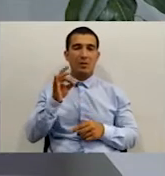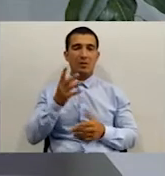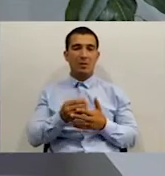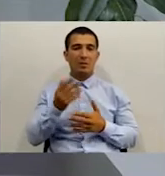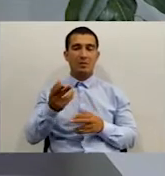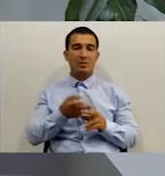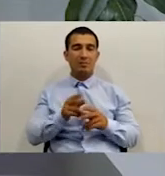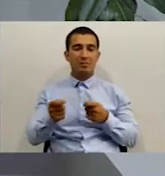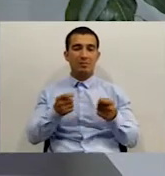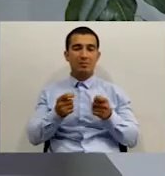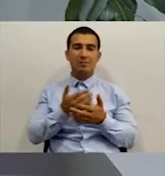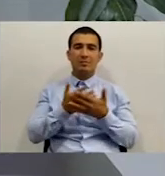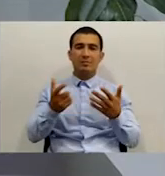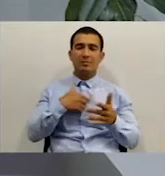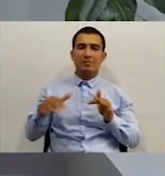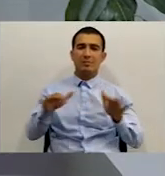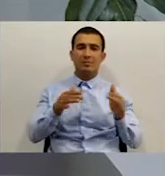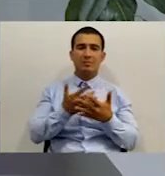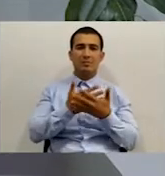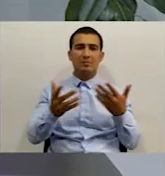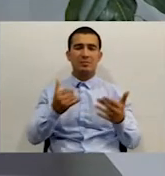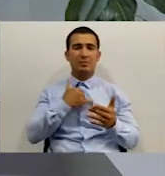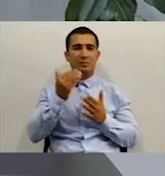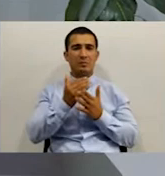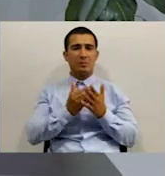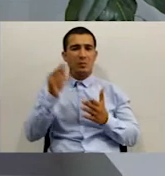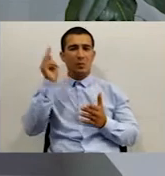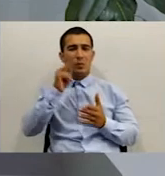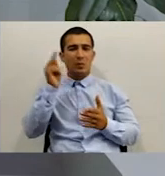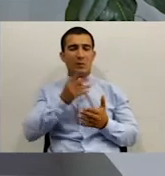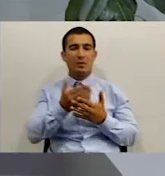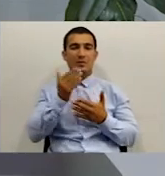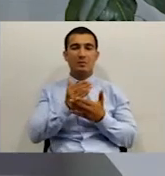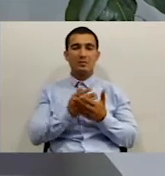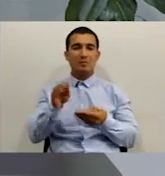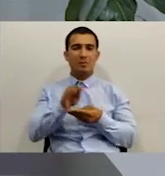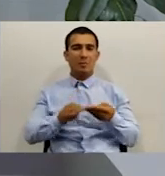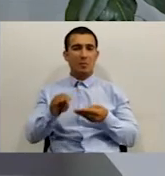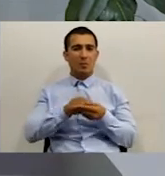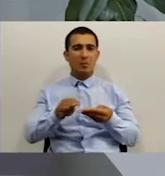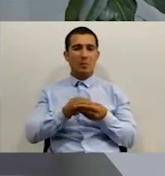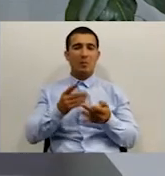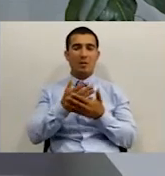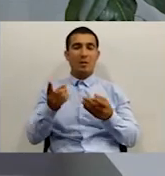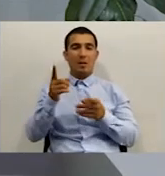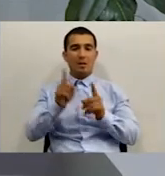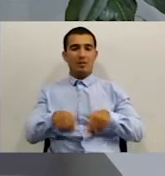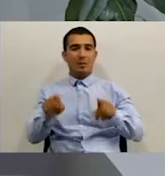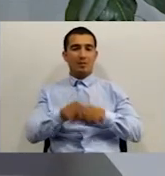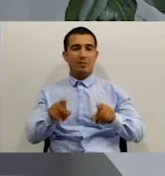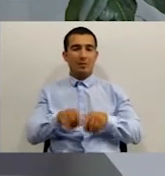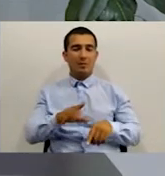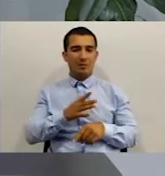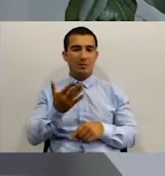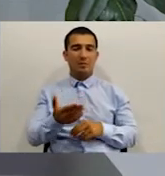Demak, for operatorining vazifasi biror bir jarayon biz dasturimizda qayta-qayta bir bitta dasturni qayta-qayta